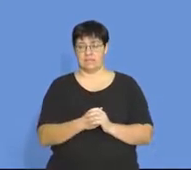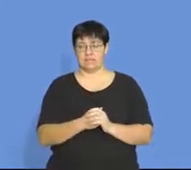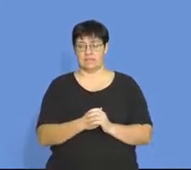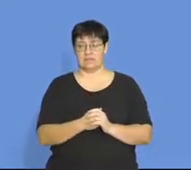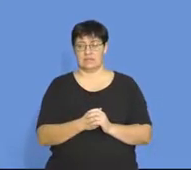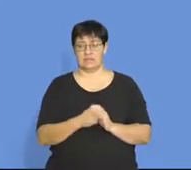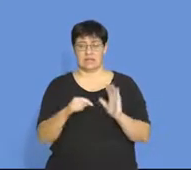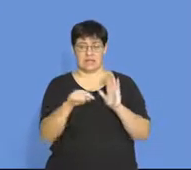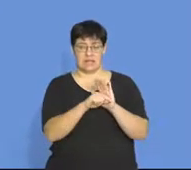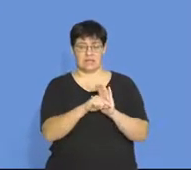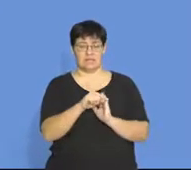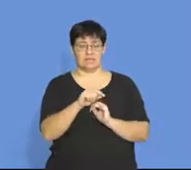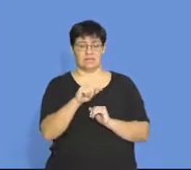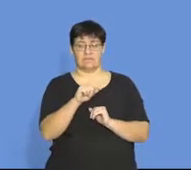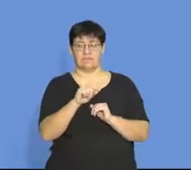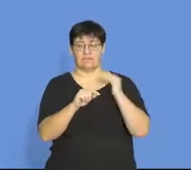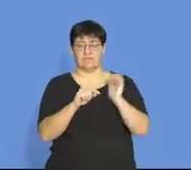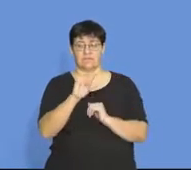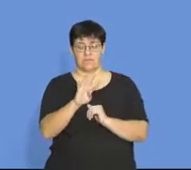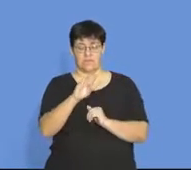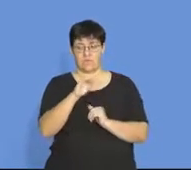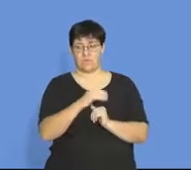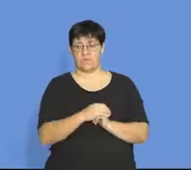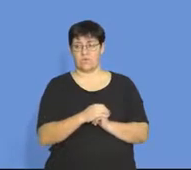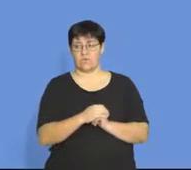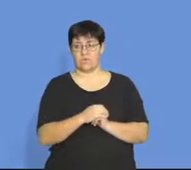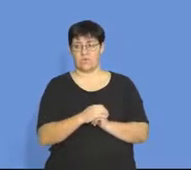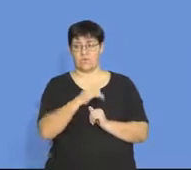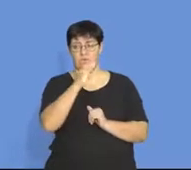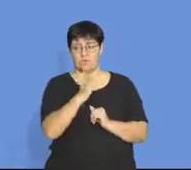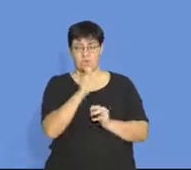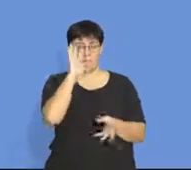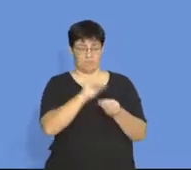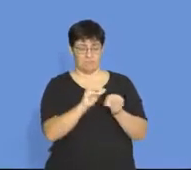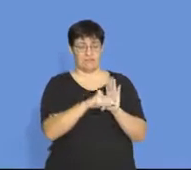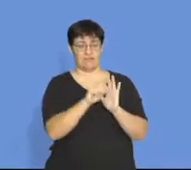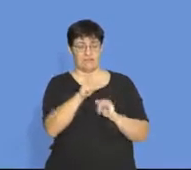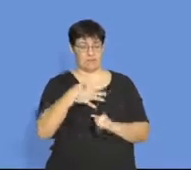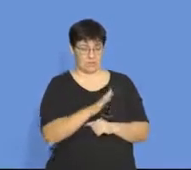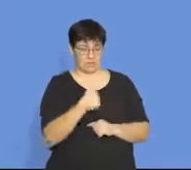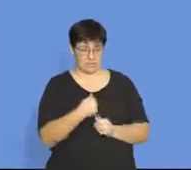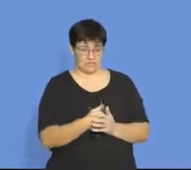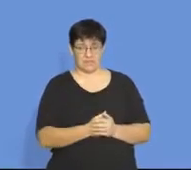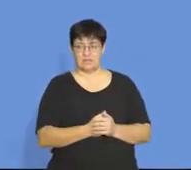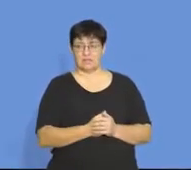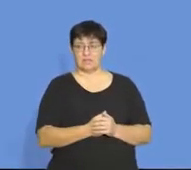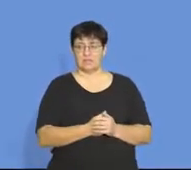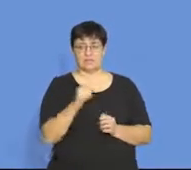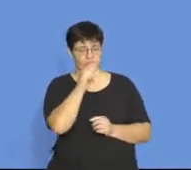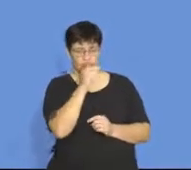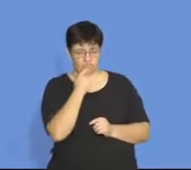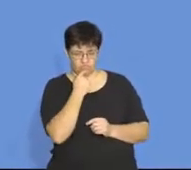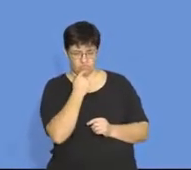plus a negative 4. This must give me negative 7. So if